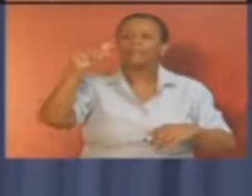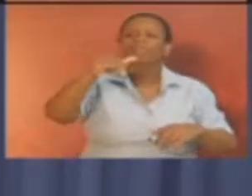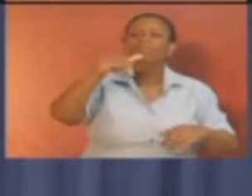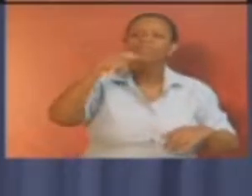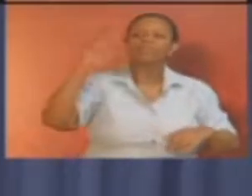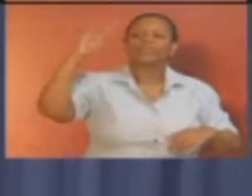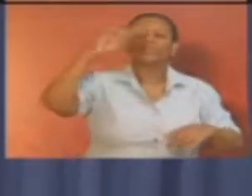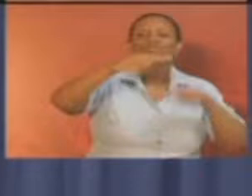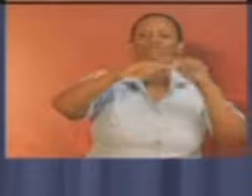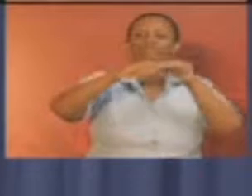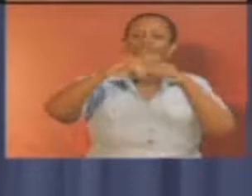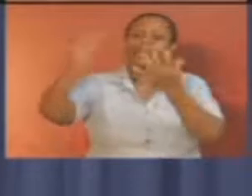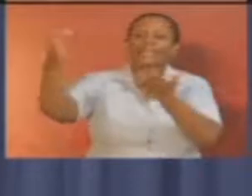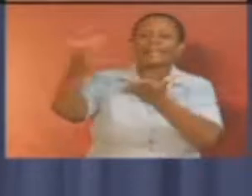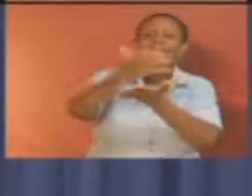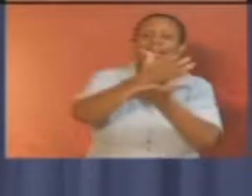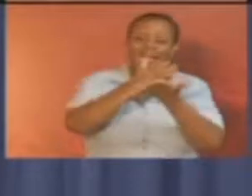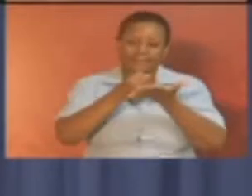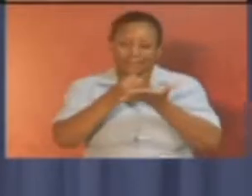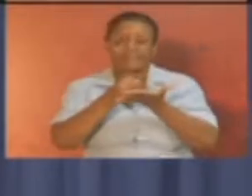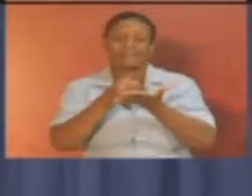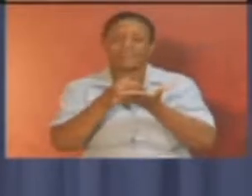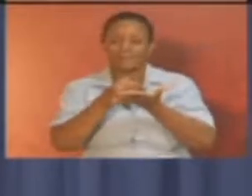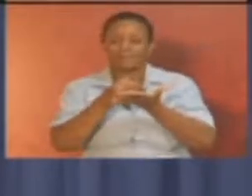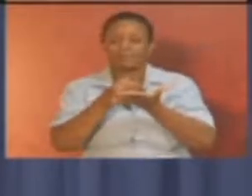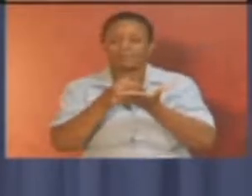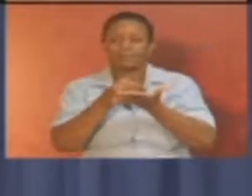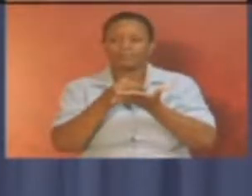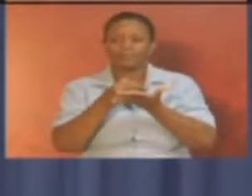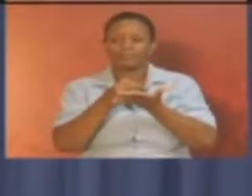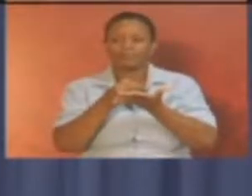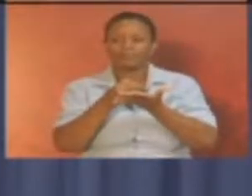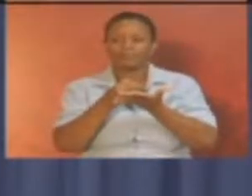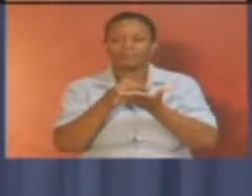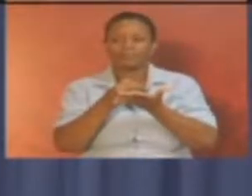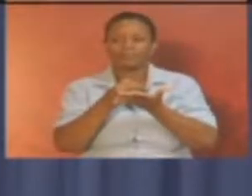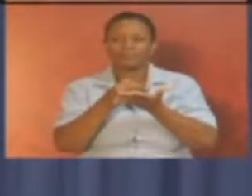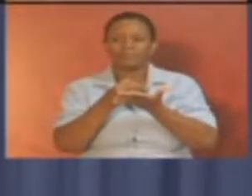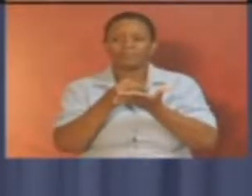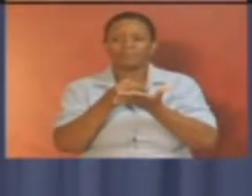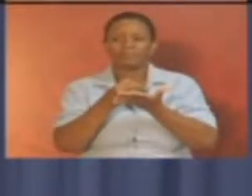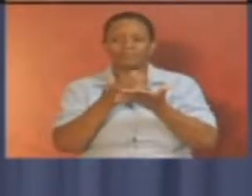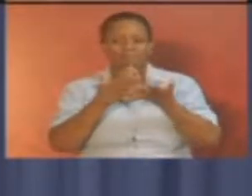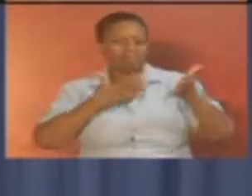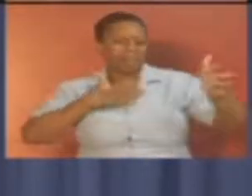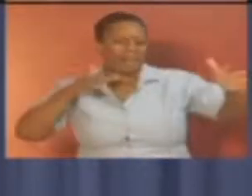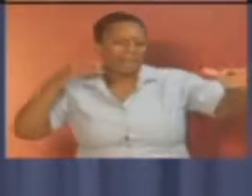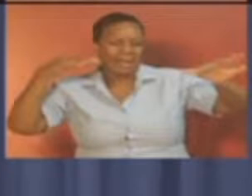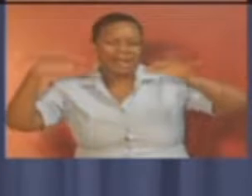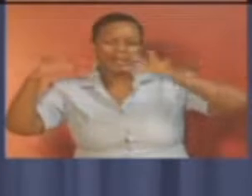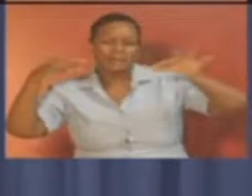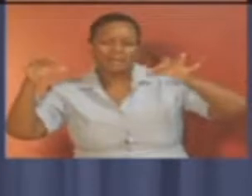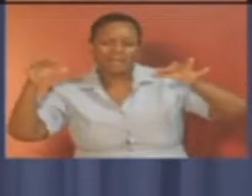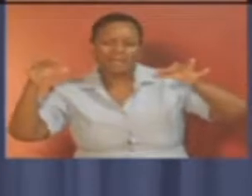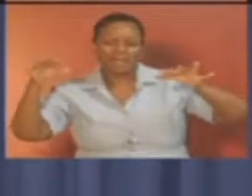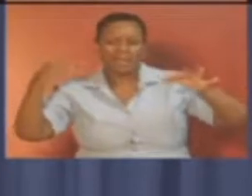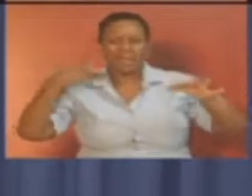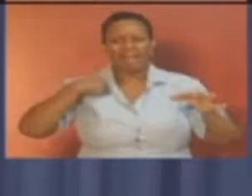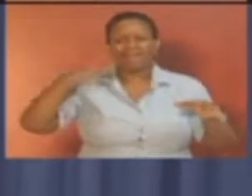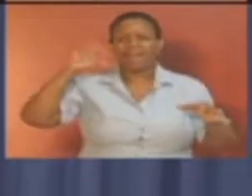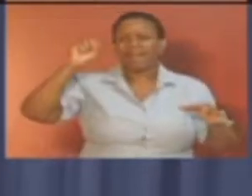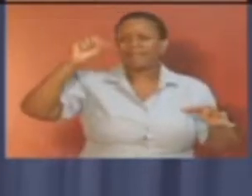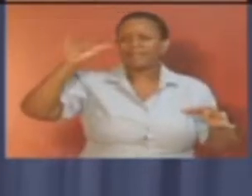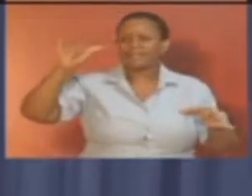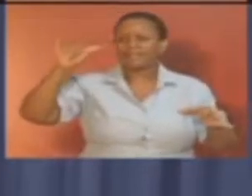Sinopharm vaccine, let me go into some detail. There were 2 Sinopharm vaccines